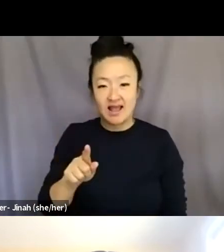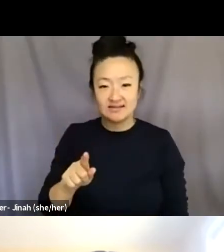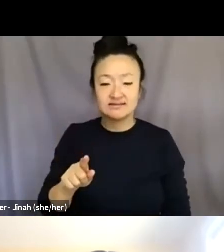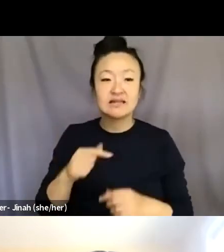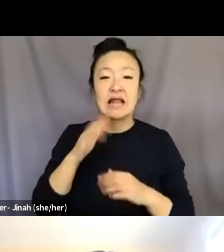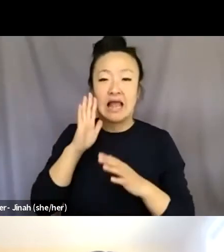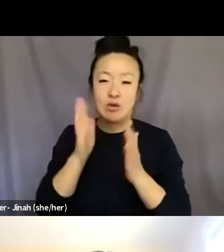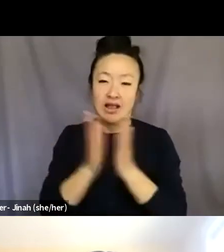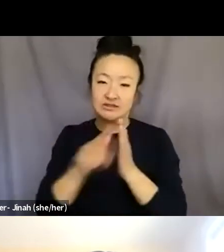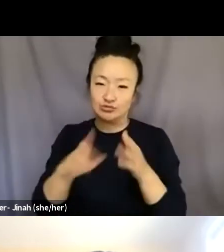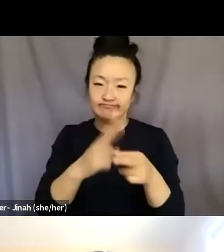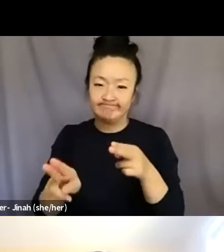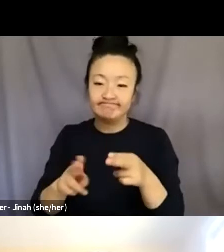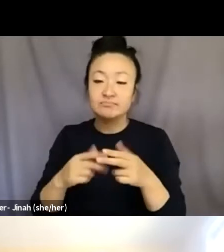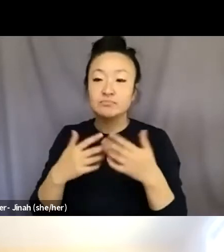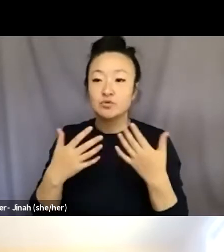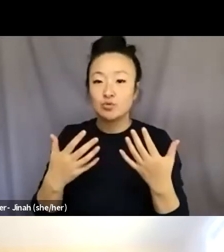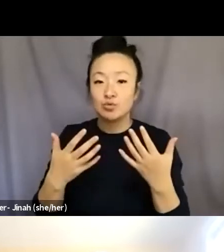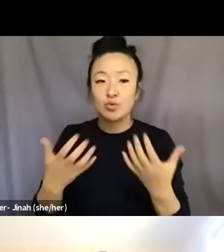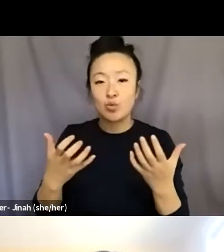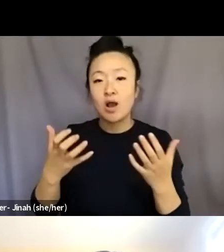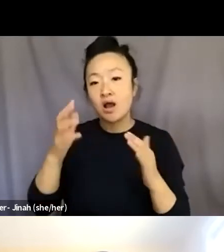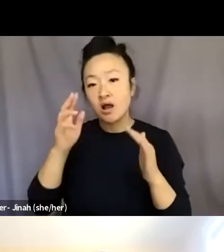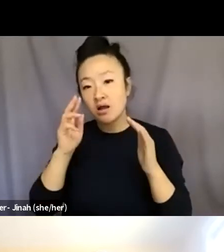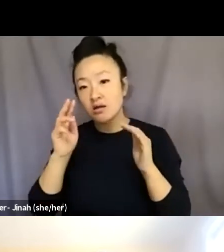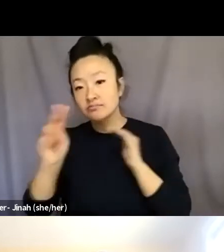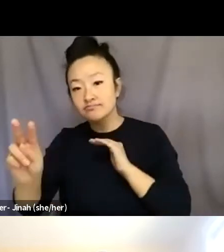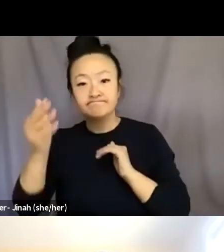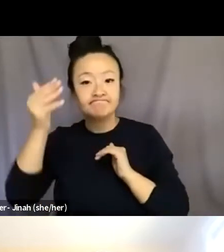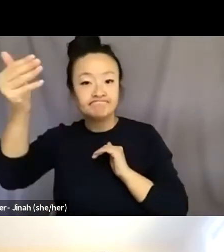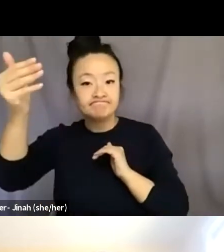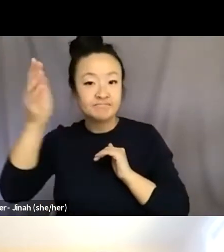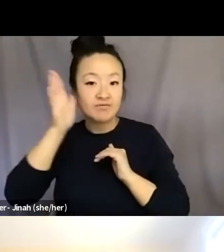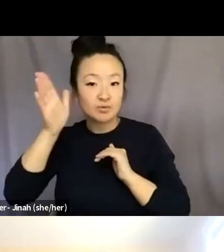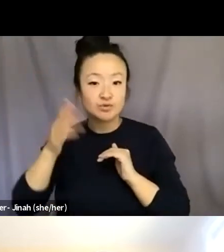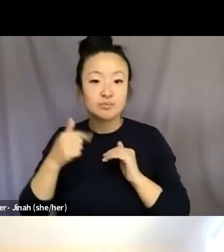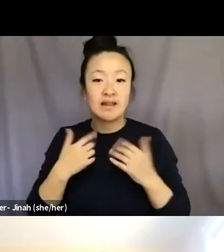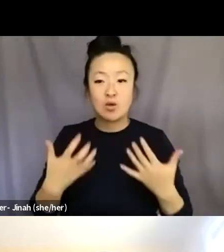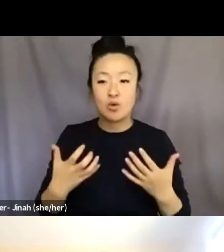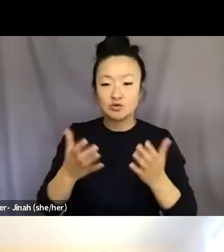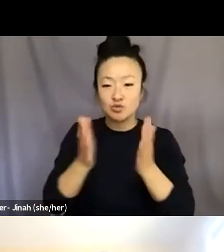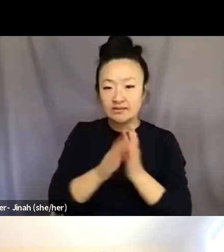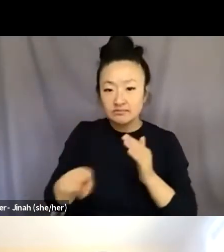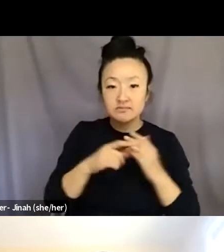keep this brief because we want to really look also to the future. But I'd love to ask, just in the present